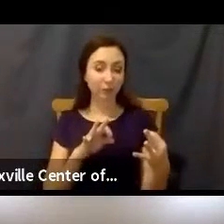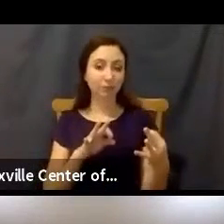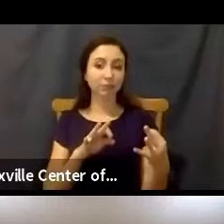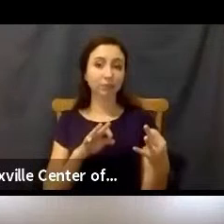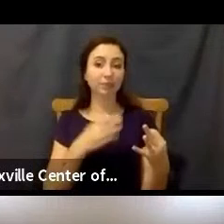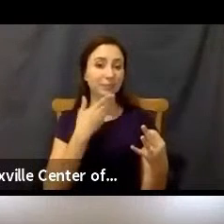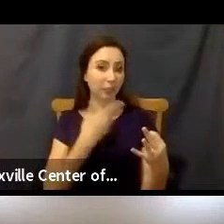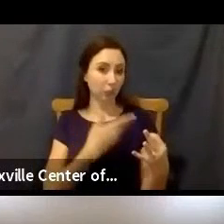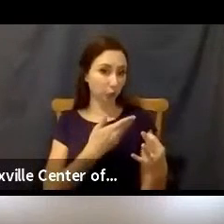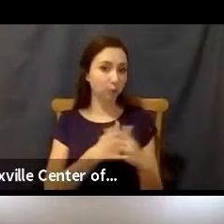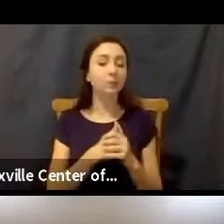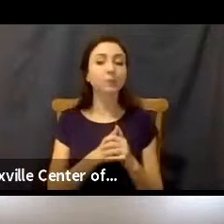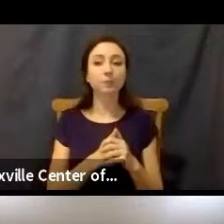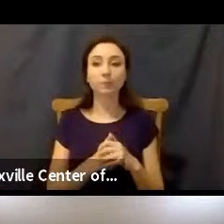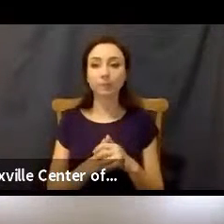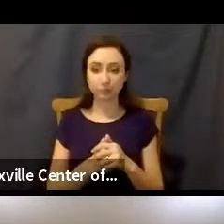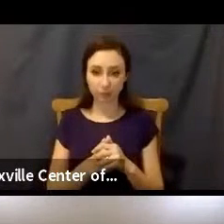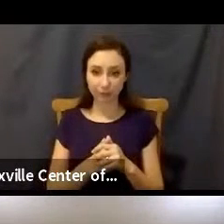Thank you.